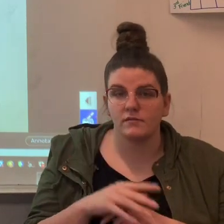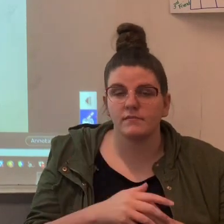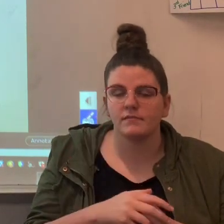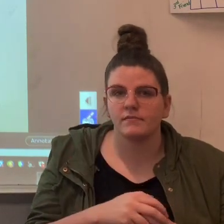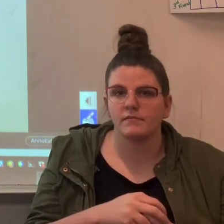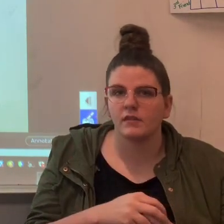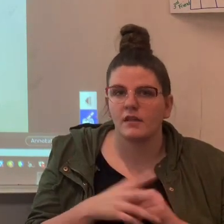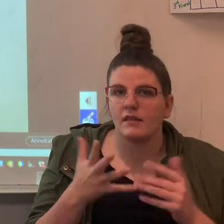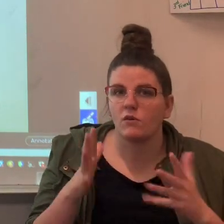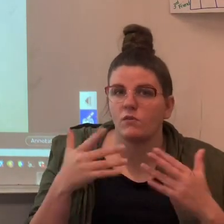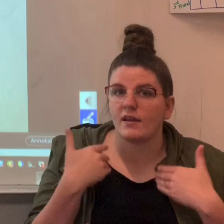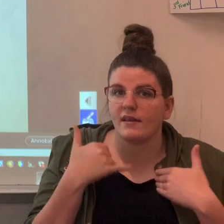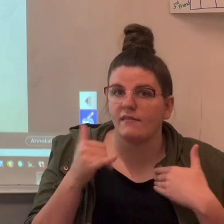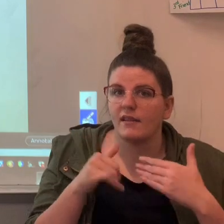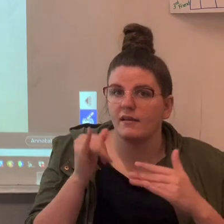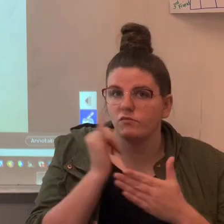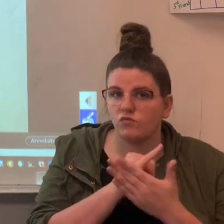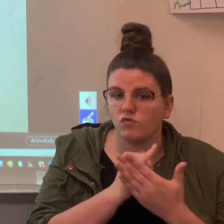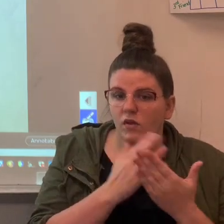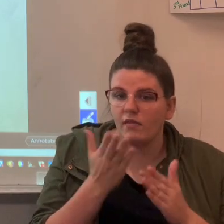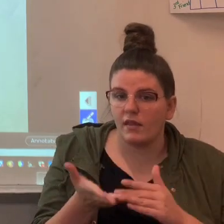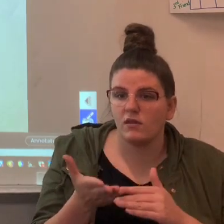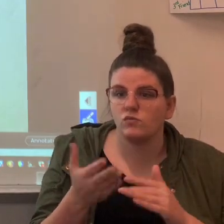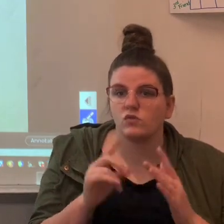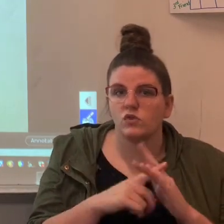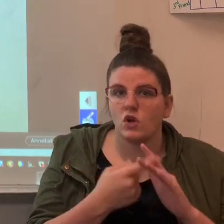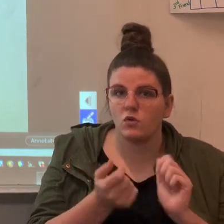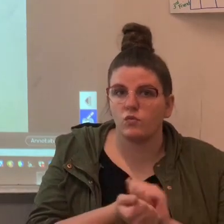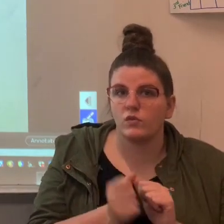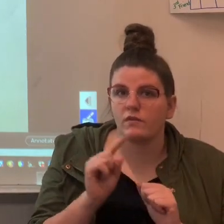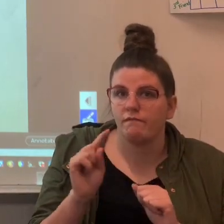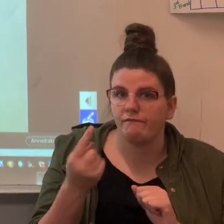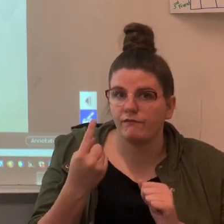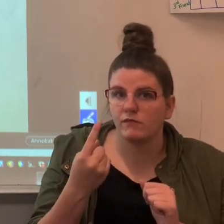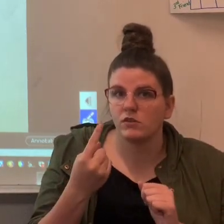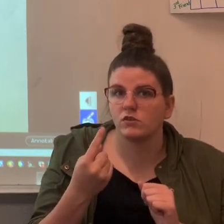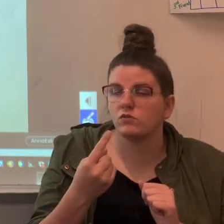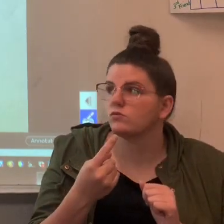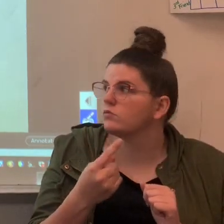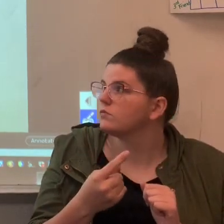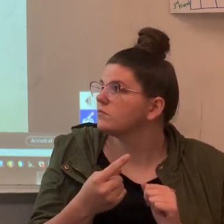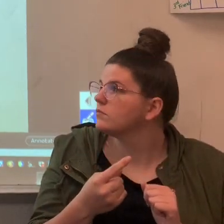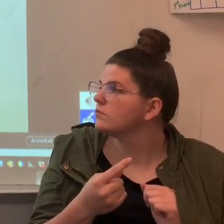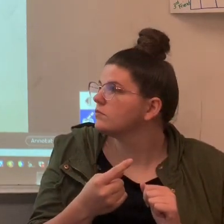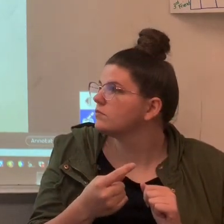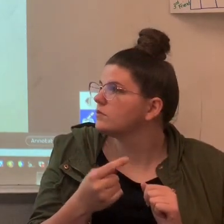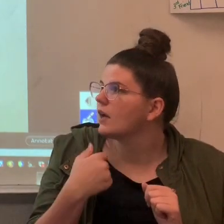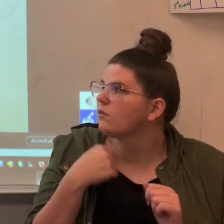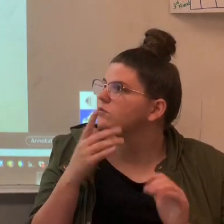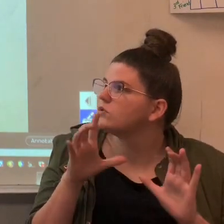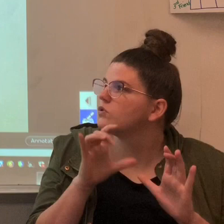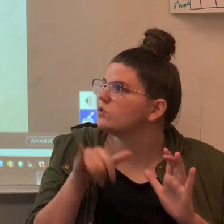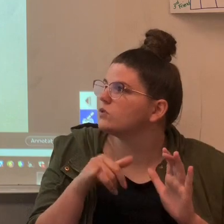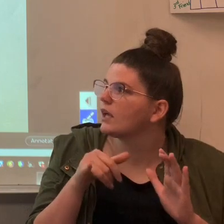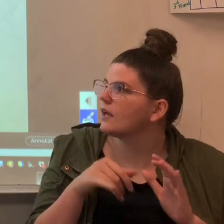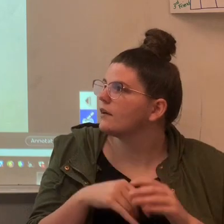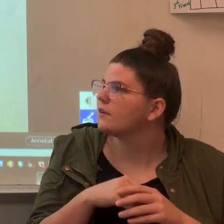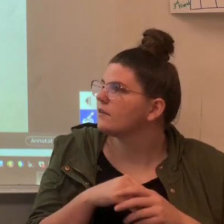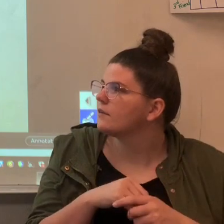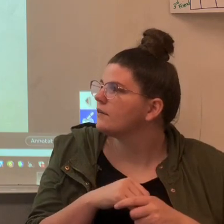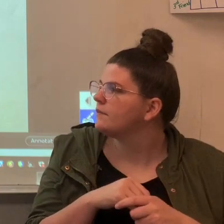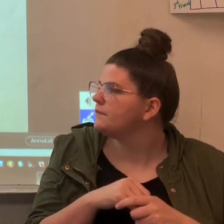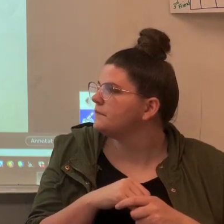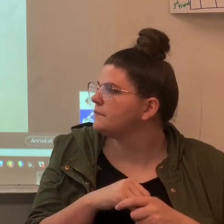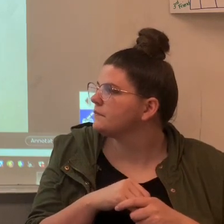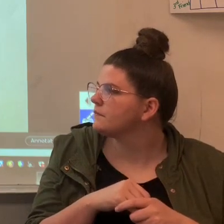they already have that drawn out. Remember, we would start with our first model and we would do it. I'm going to do it up here, the way that this is looking.